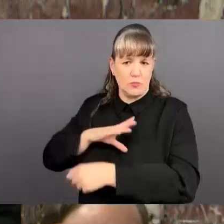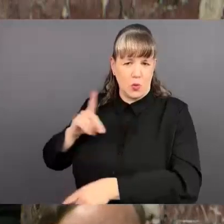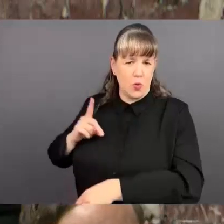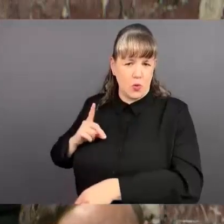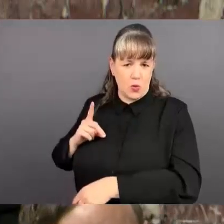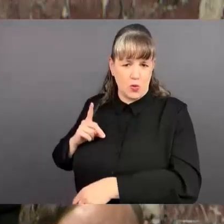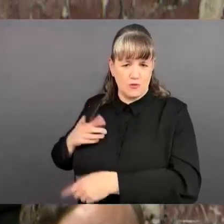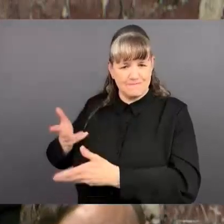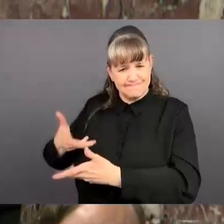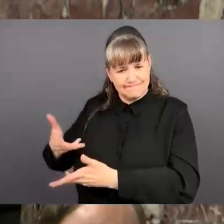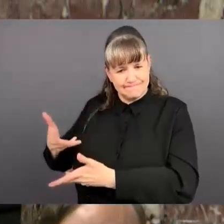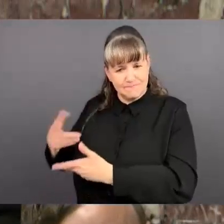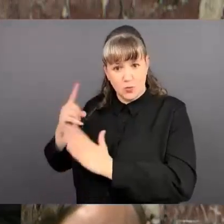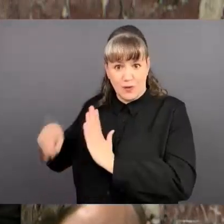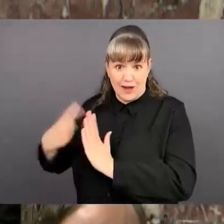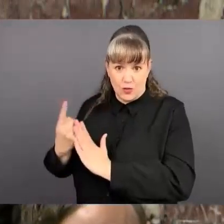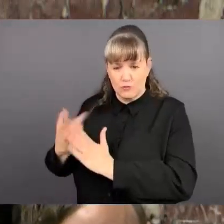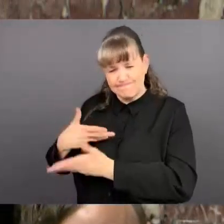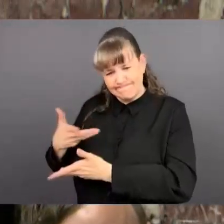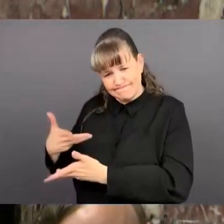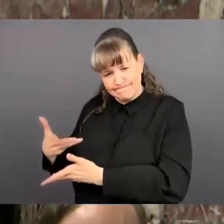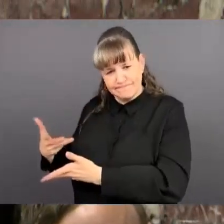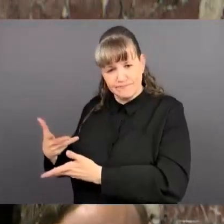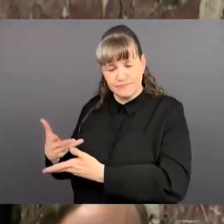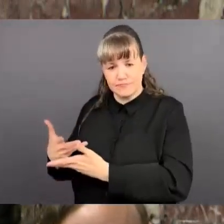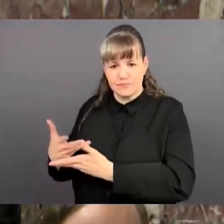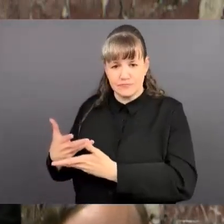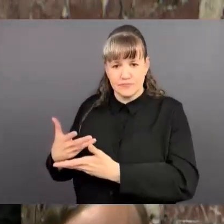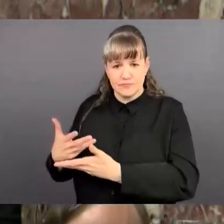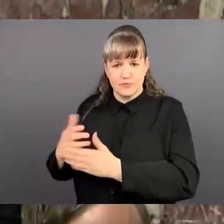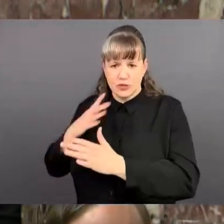about the challenges that they are facing in Burnaby.